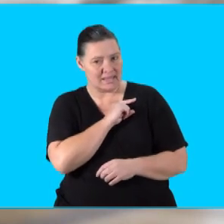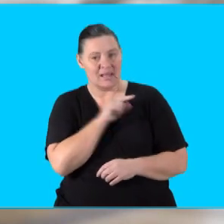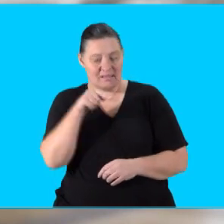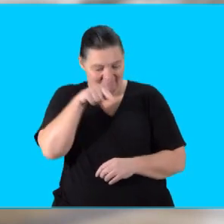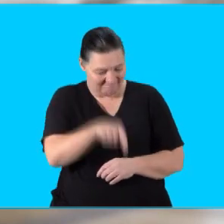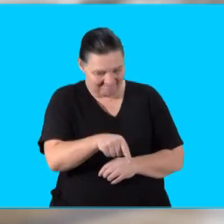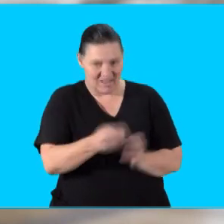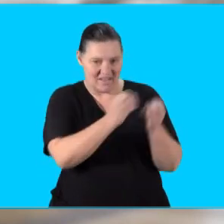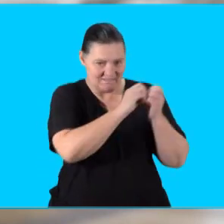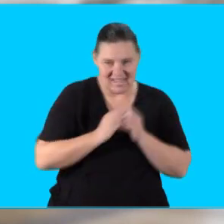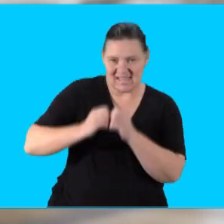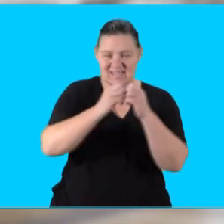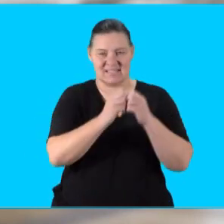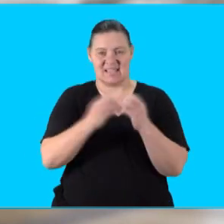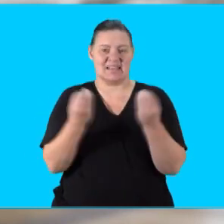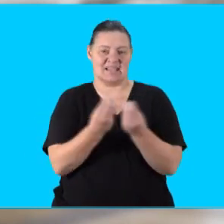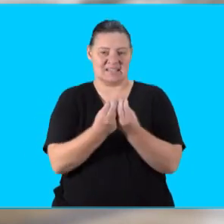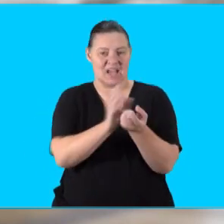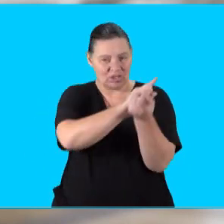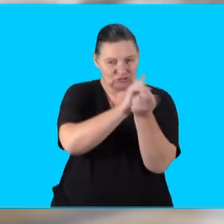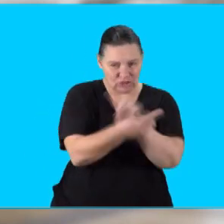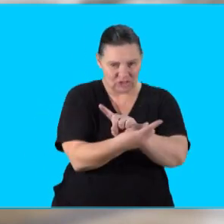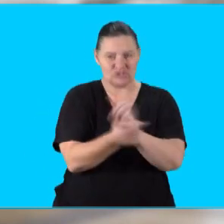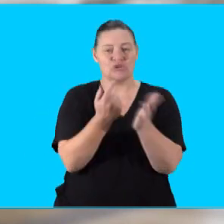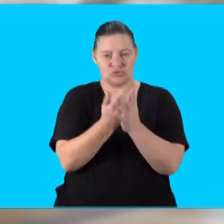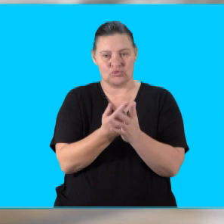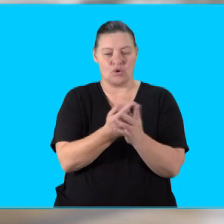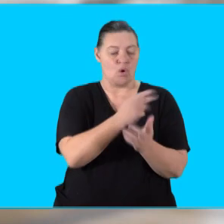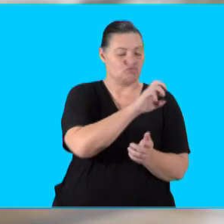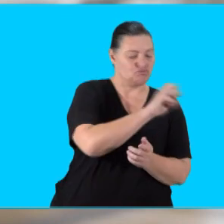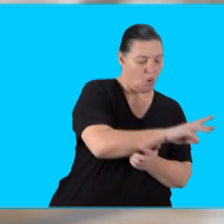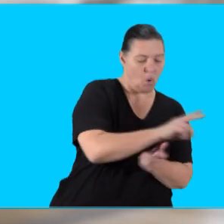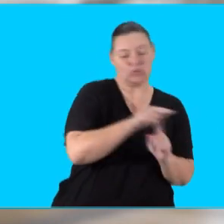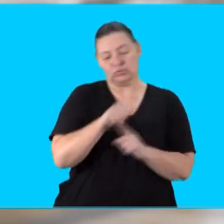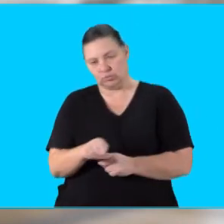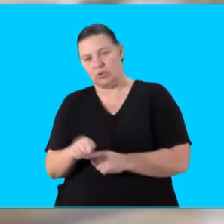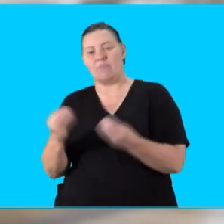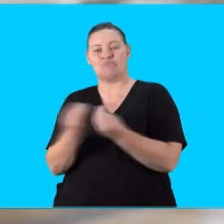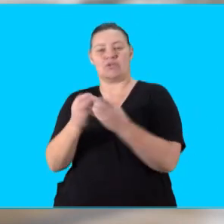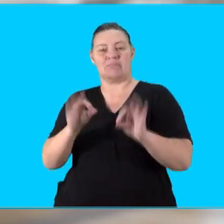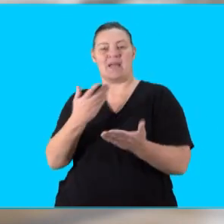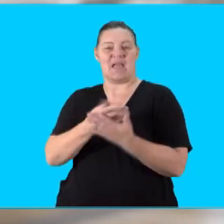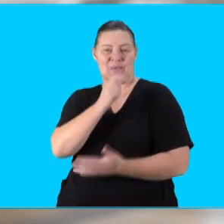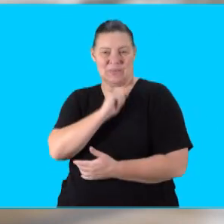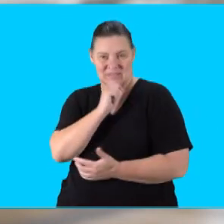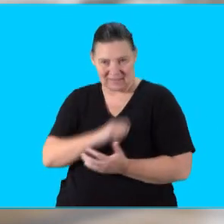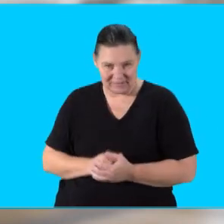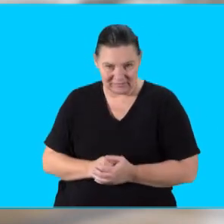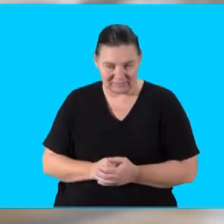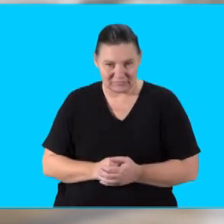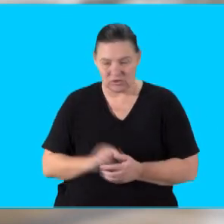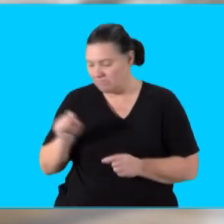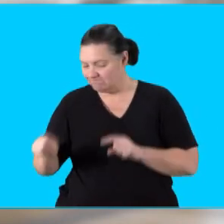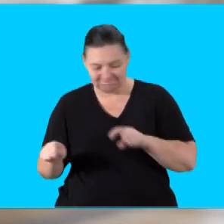it manufactures, it changes the products to become, the raw materials to become useful products. So these three